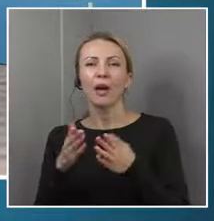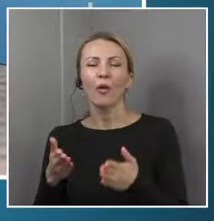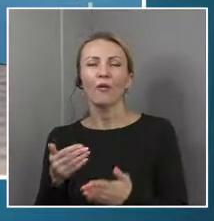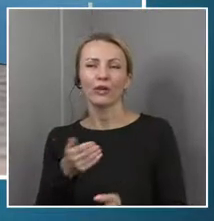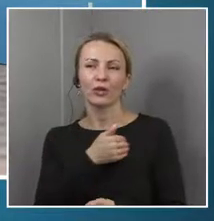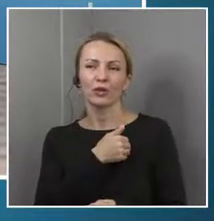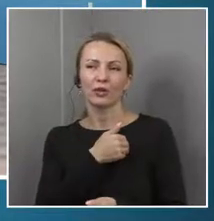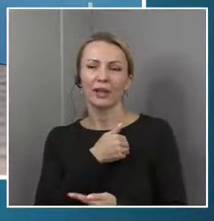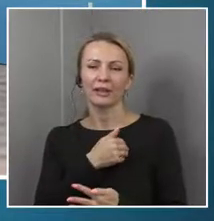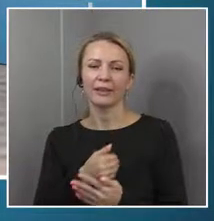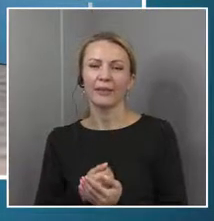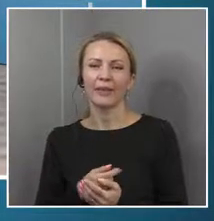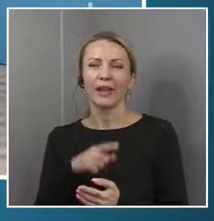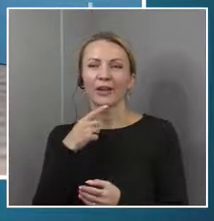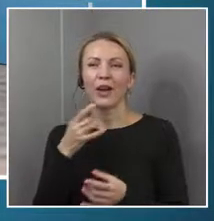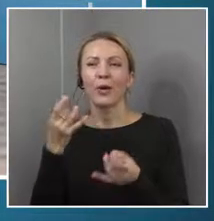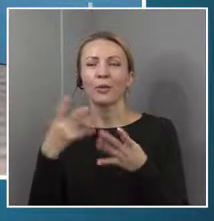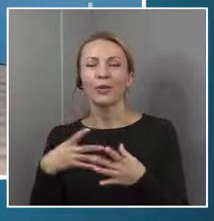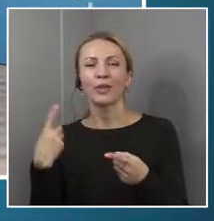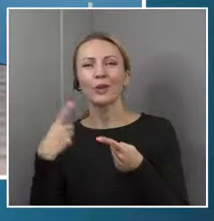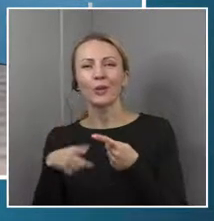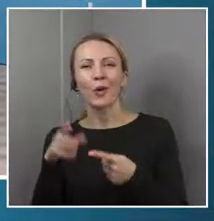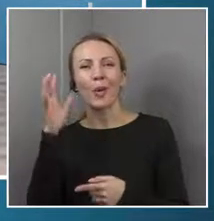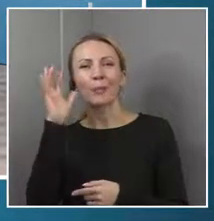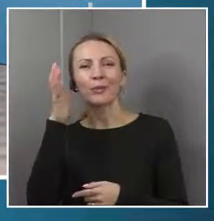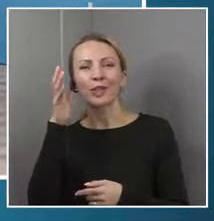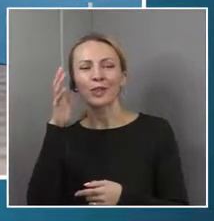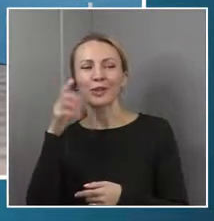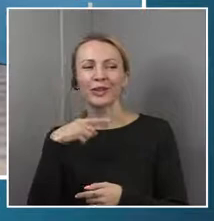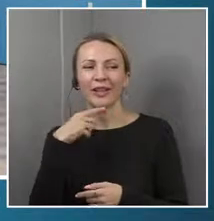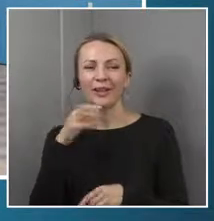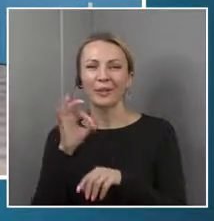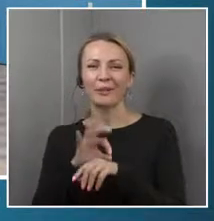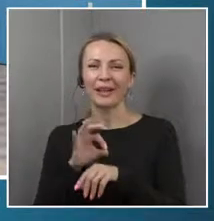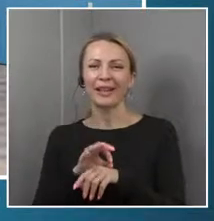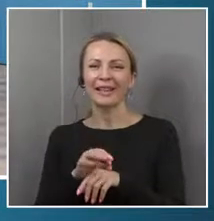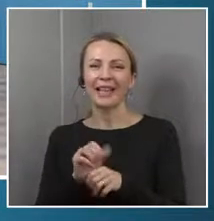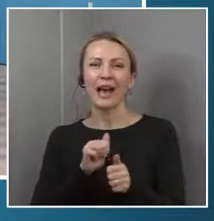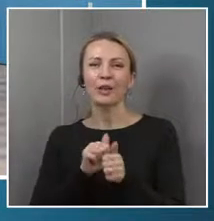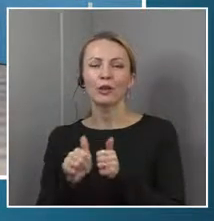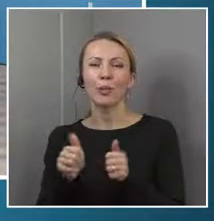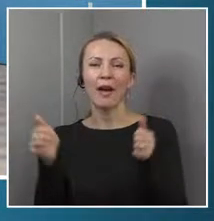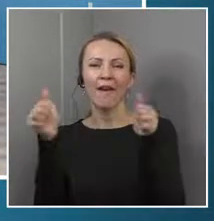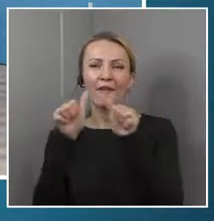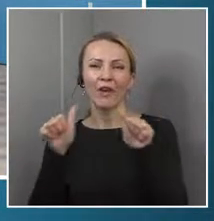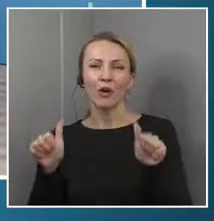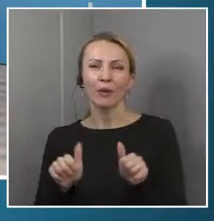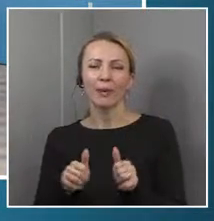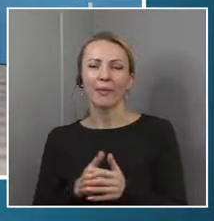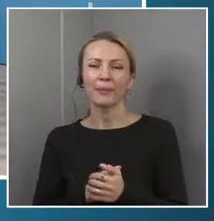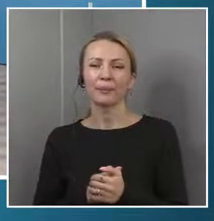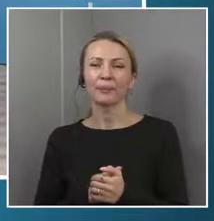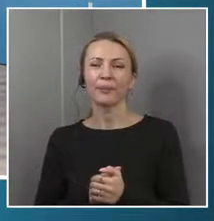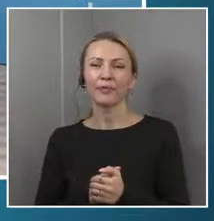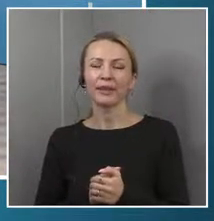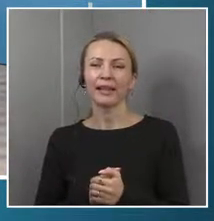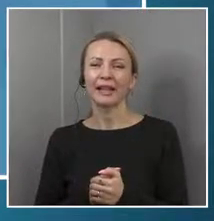never collected anything, and I never wanted to collect anything. It's just my psychic